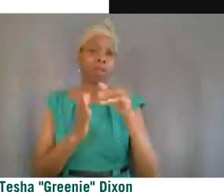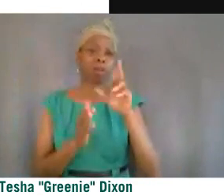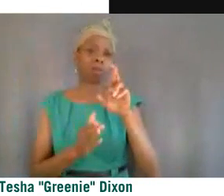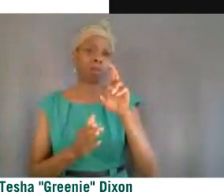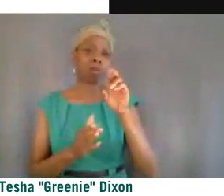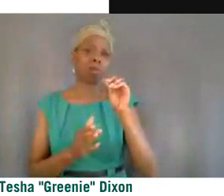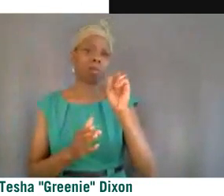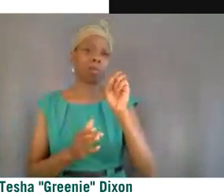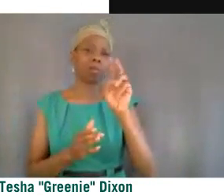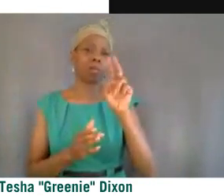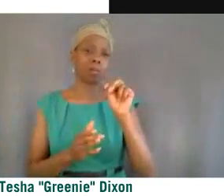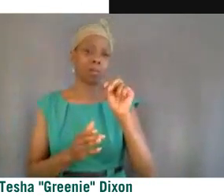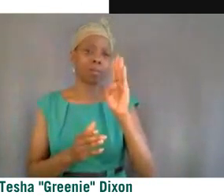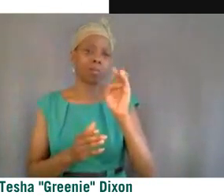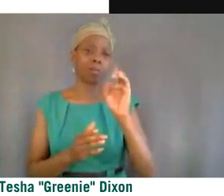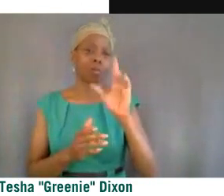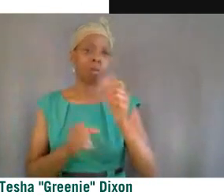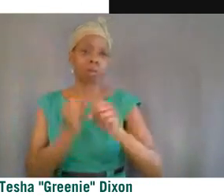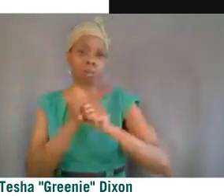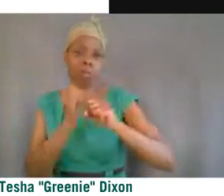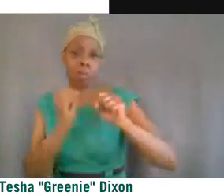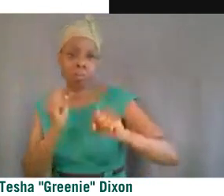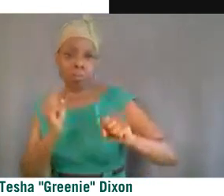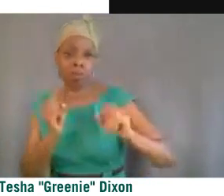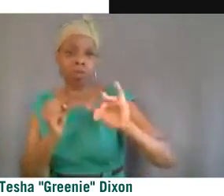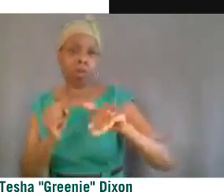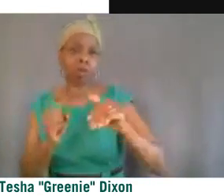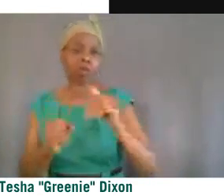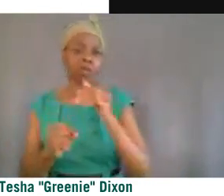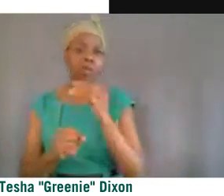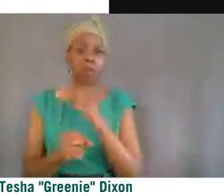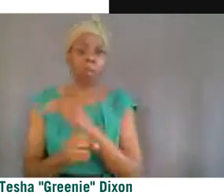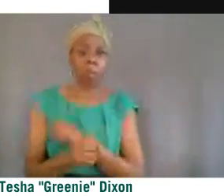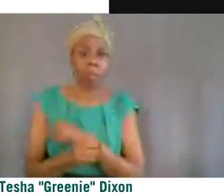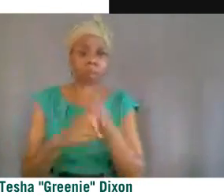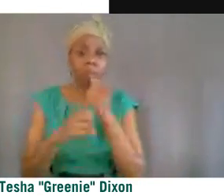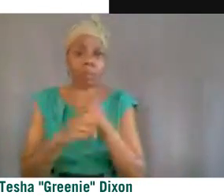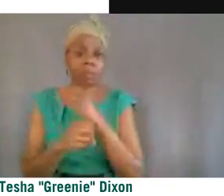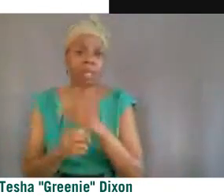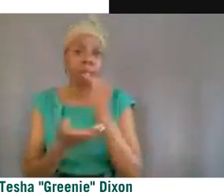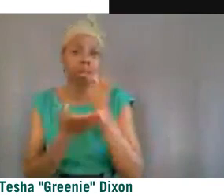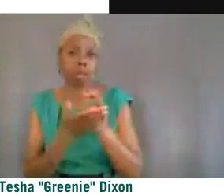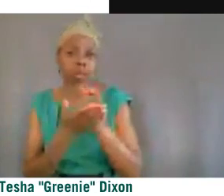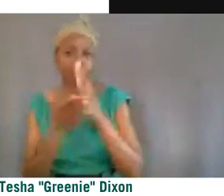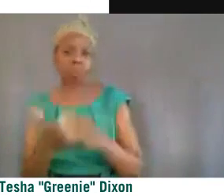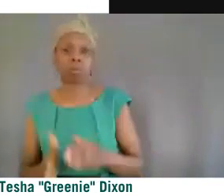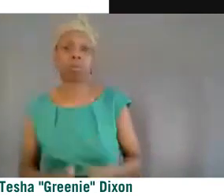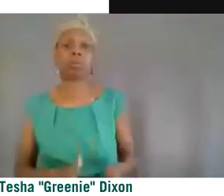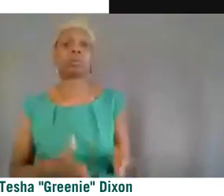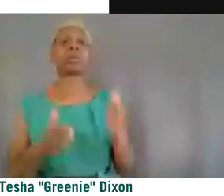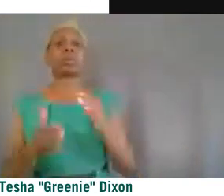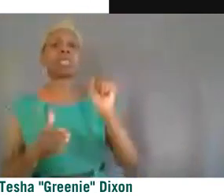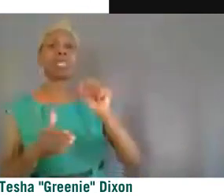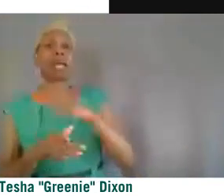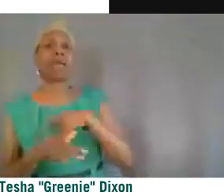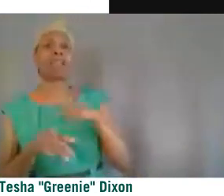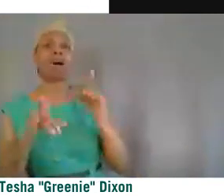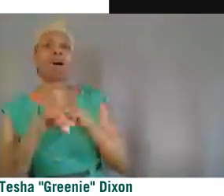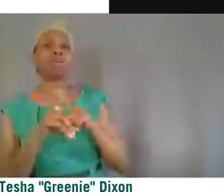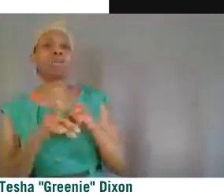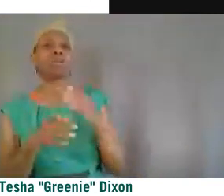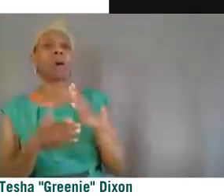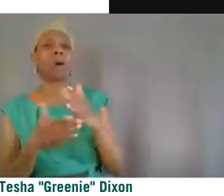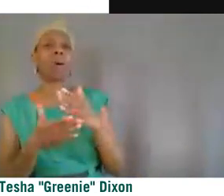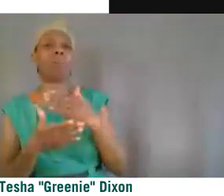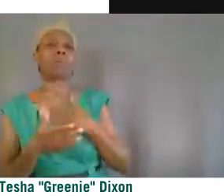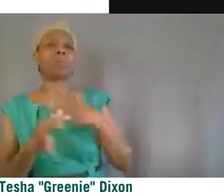those musculoskeletal and therapeutic pieces? Yeah, and I'd also like you to describe sort of what is a physiatrist, because obviously